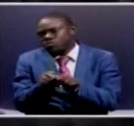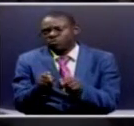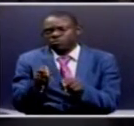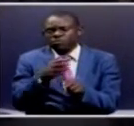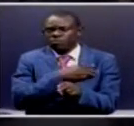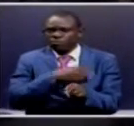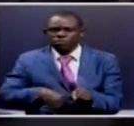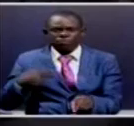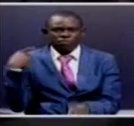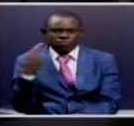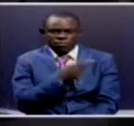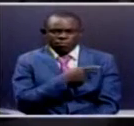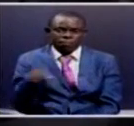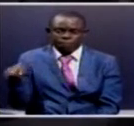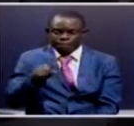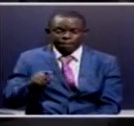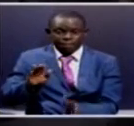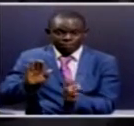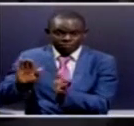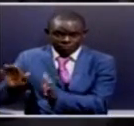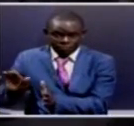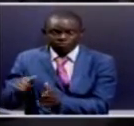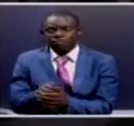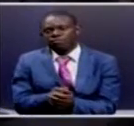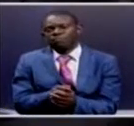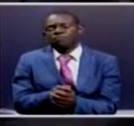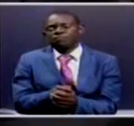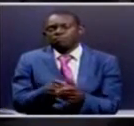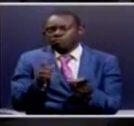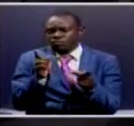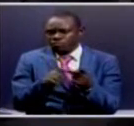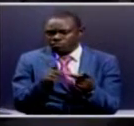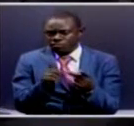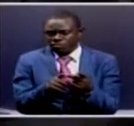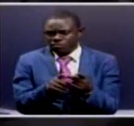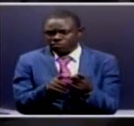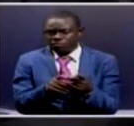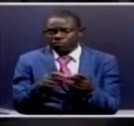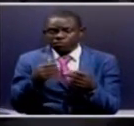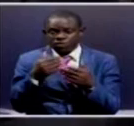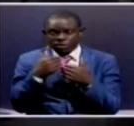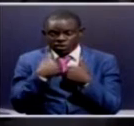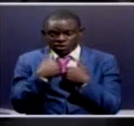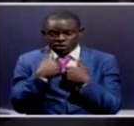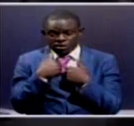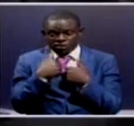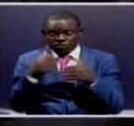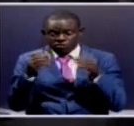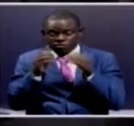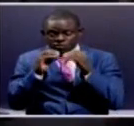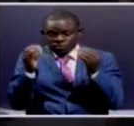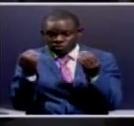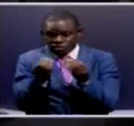from. There are also representatives of organizations who will